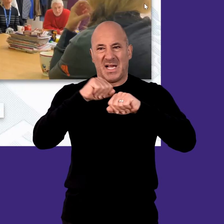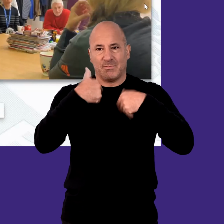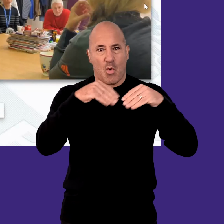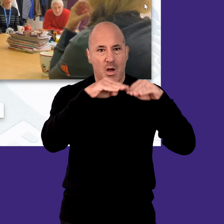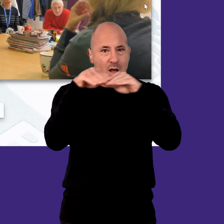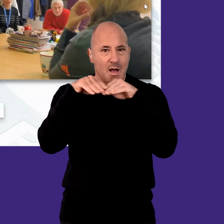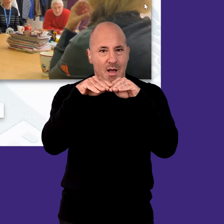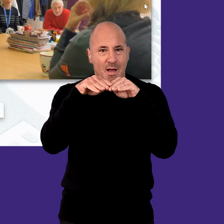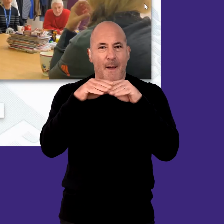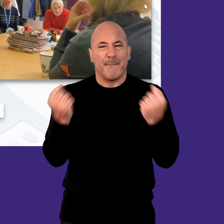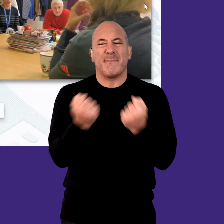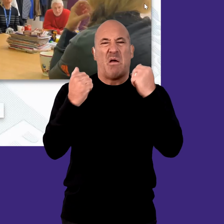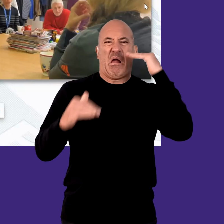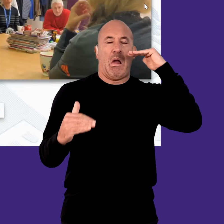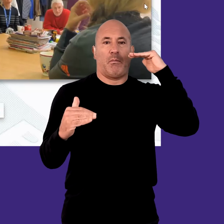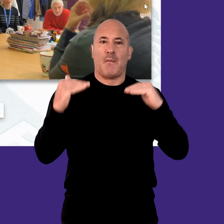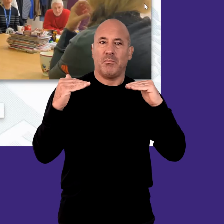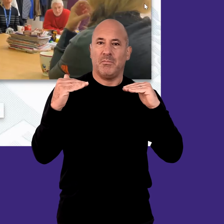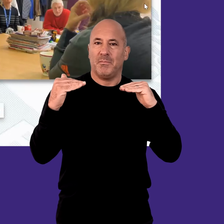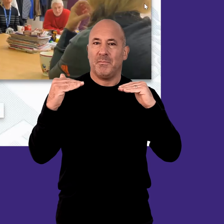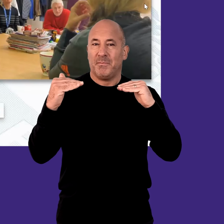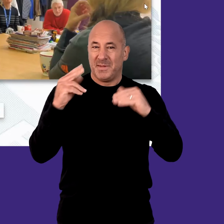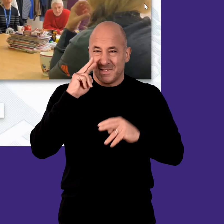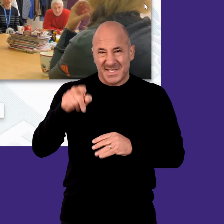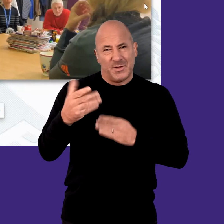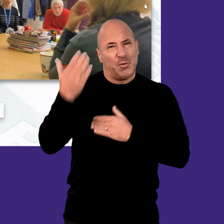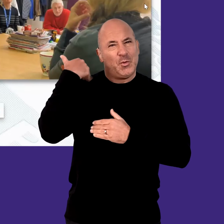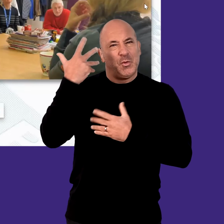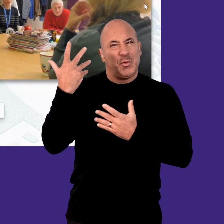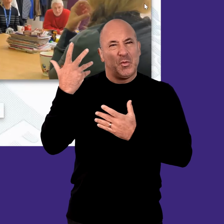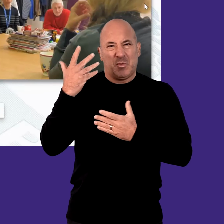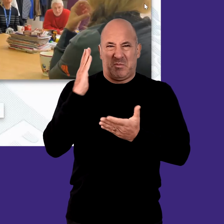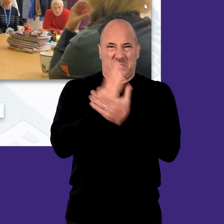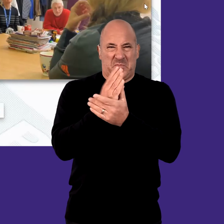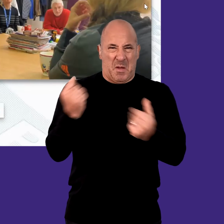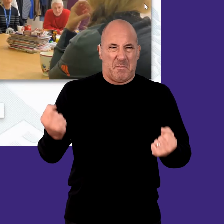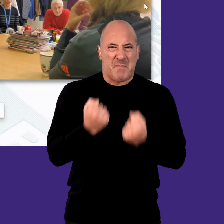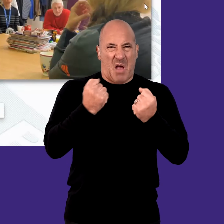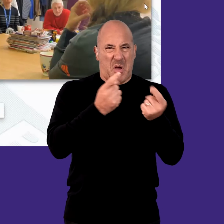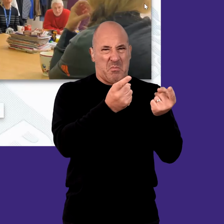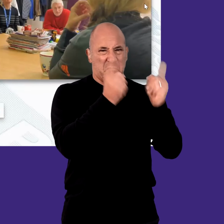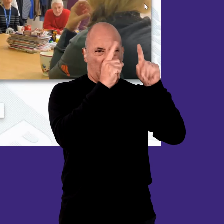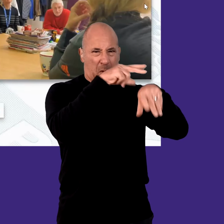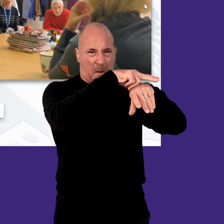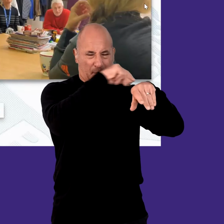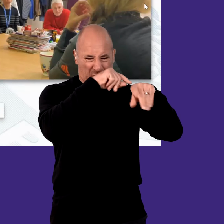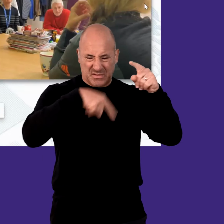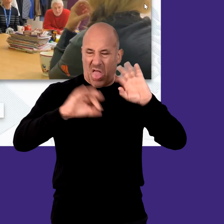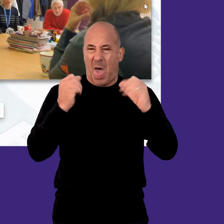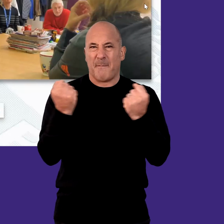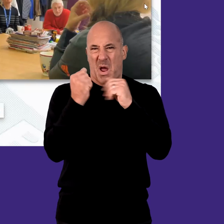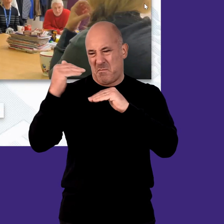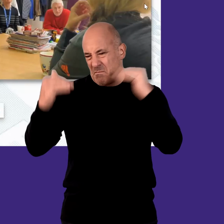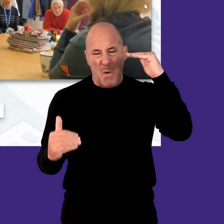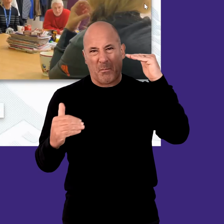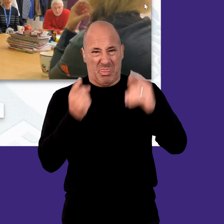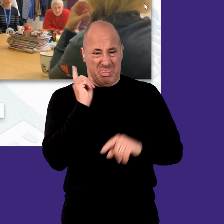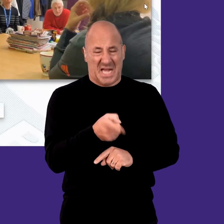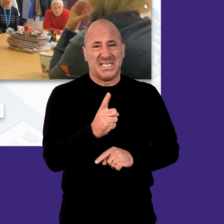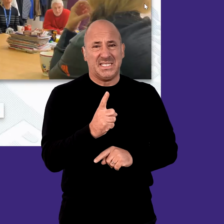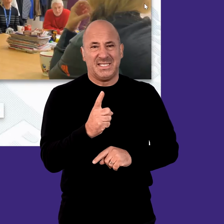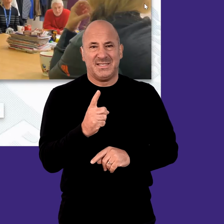more equitable spaces and rebalance power. So there you can see that kind of historically is a very binary relationship between people in authority,